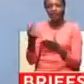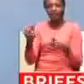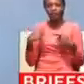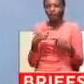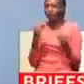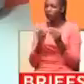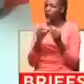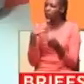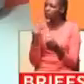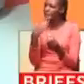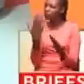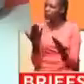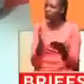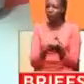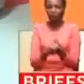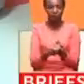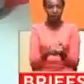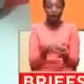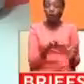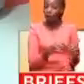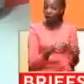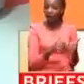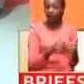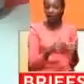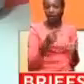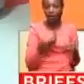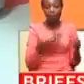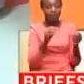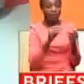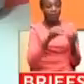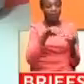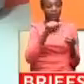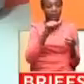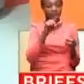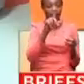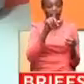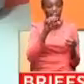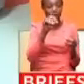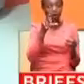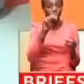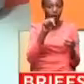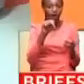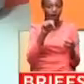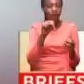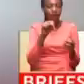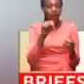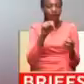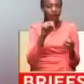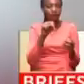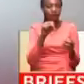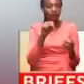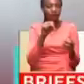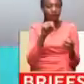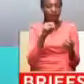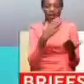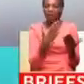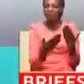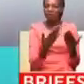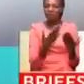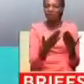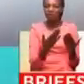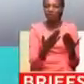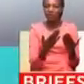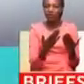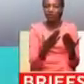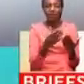they? Wow. I met Akon. I don't know, you know, maybe he might be kind of old by now,